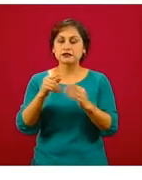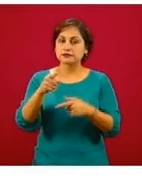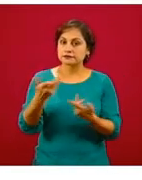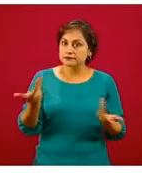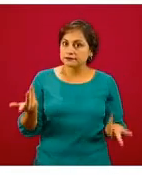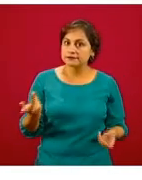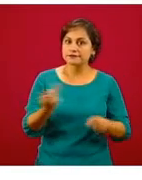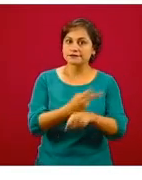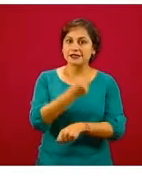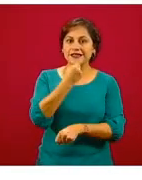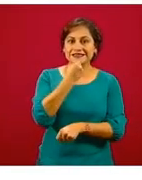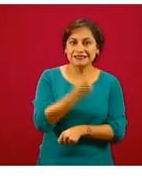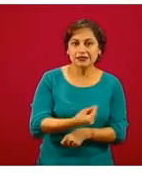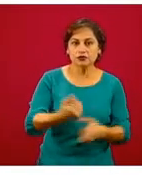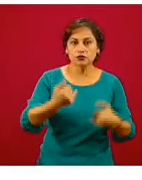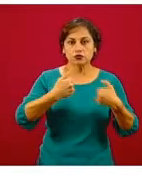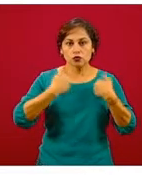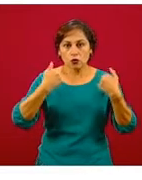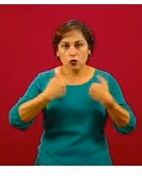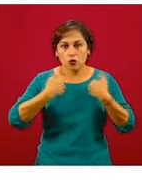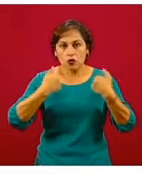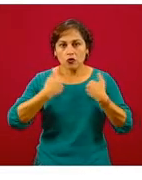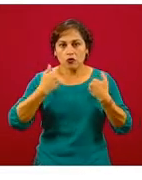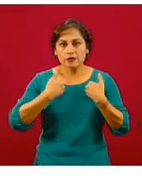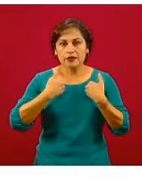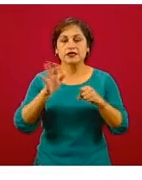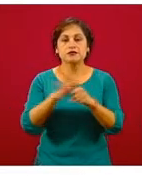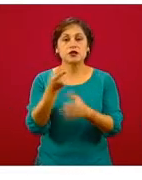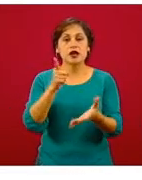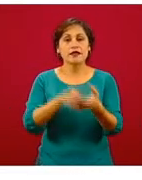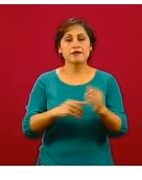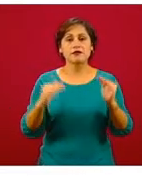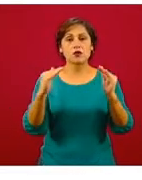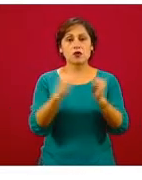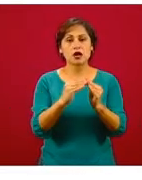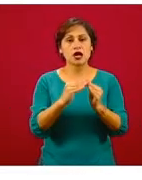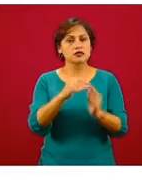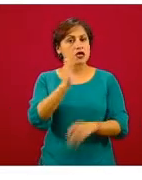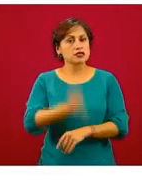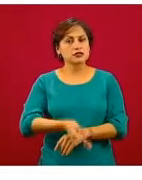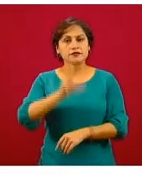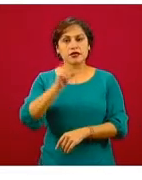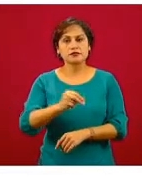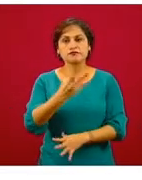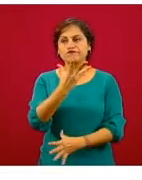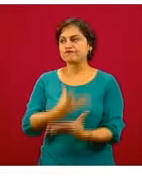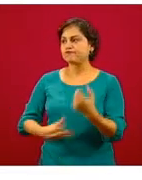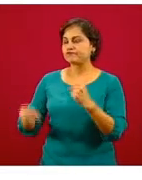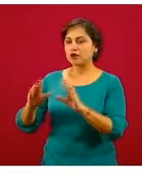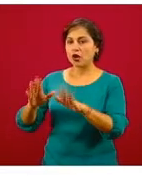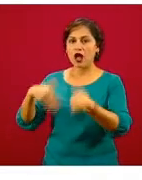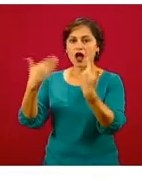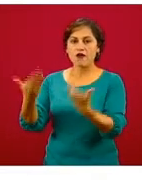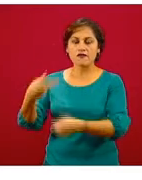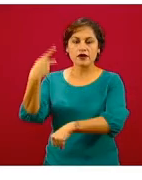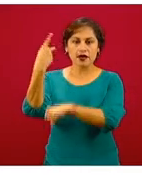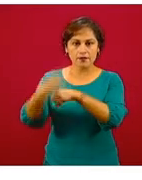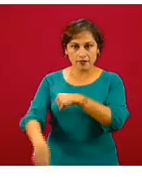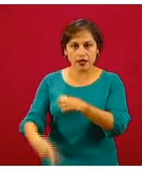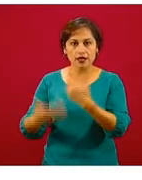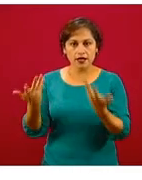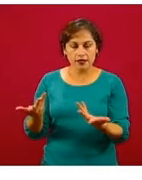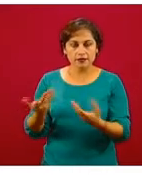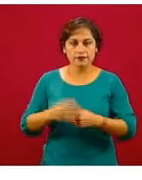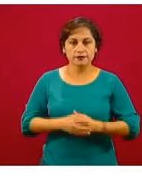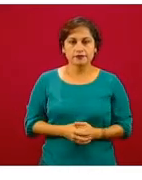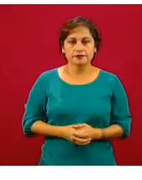are children and adolescents who left their homes because they were rejected at home and they were forced to leave,